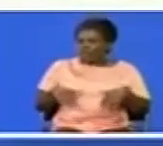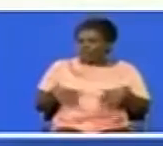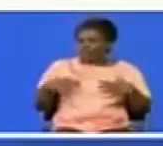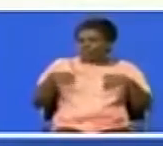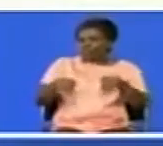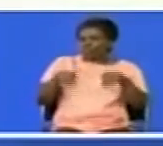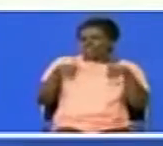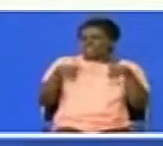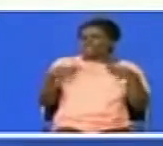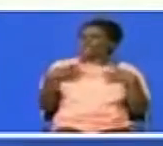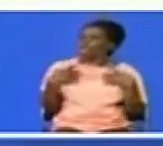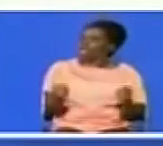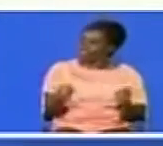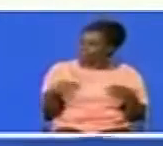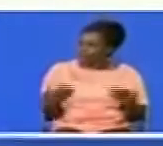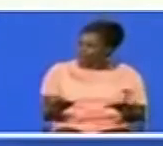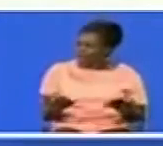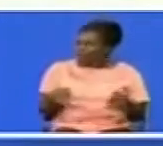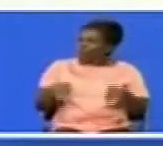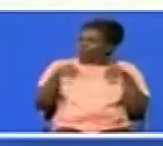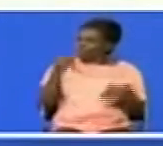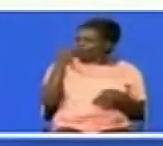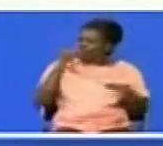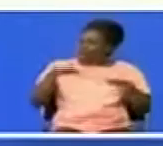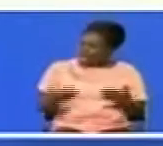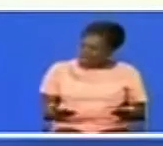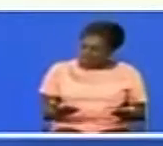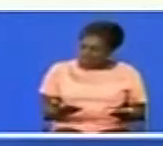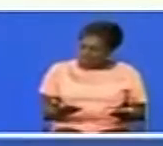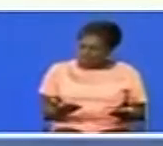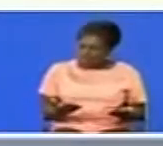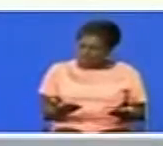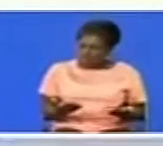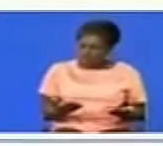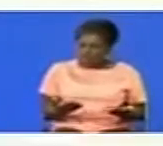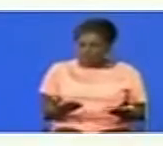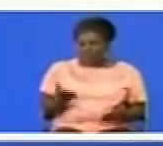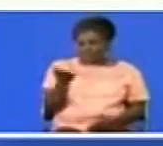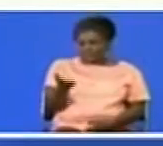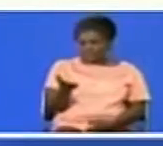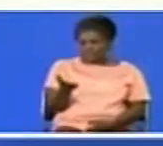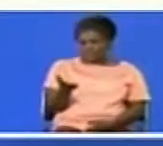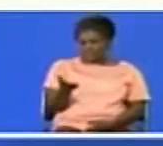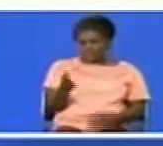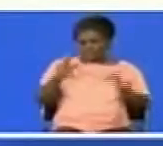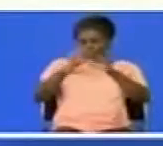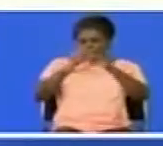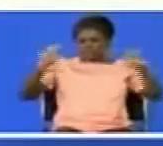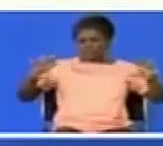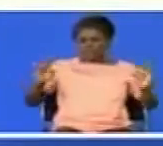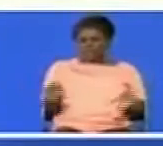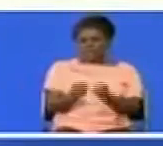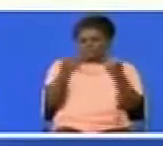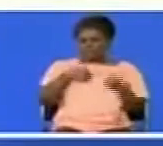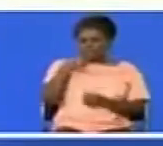tell them to wait for food, which is a devolved function. It's not supposed to be implemented by national government. So that is where the disconnect comes. And that's why I